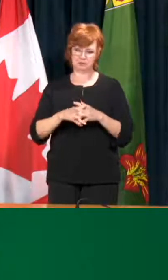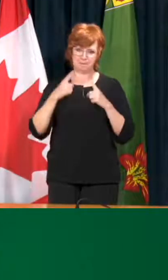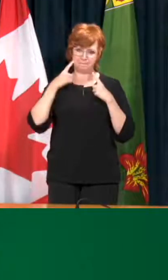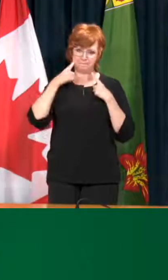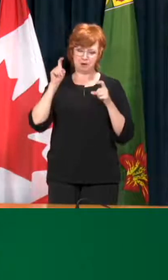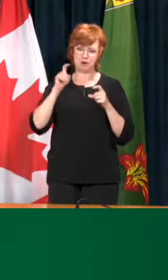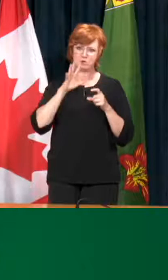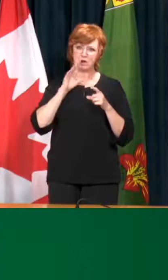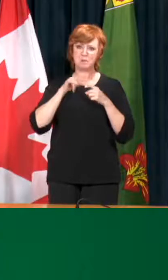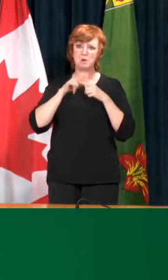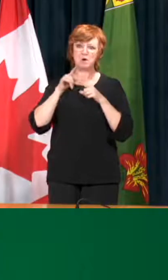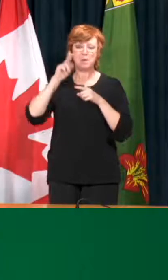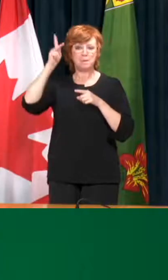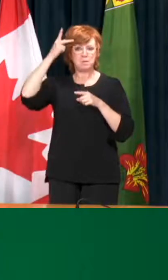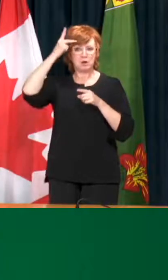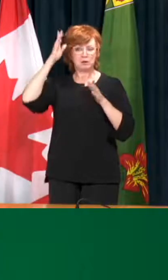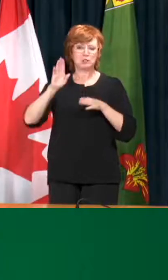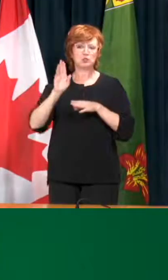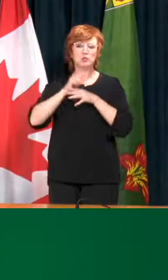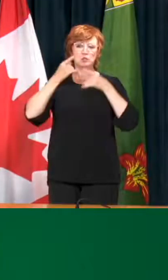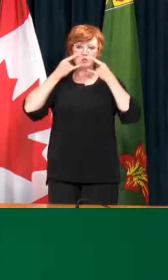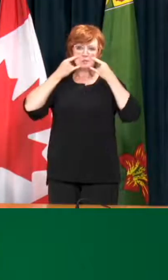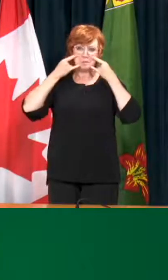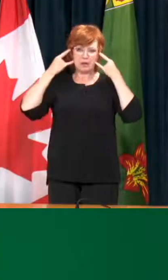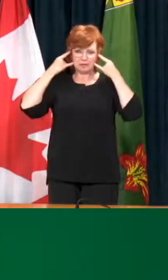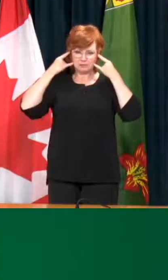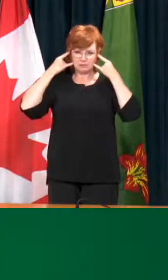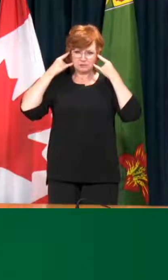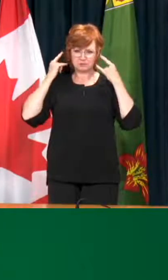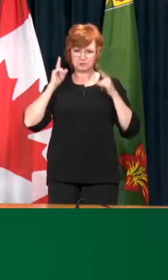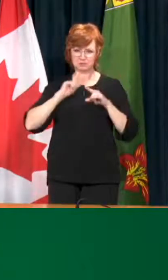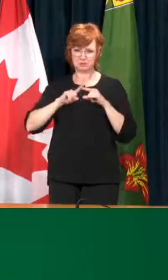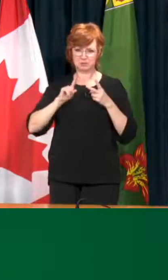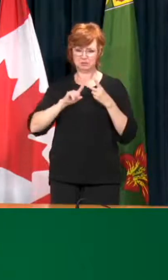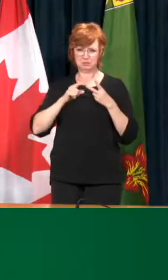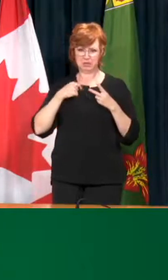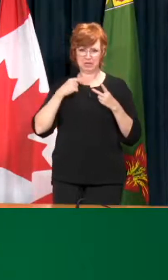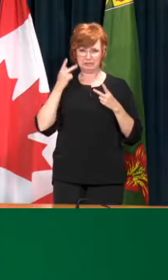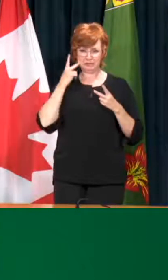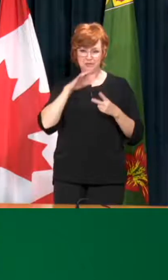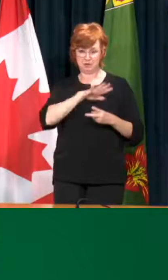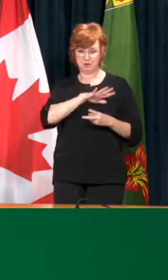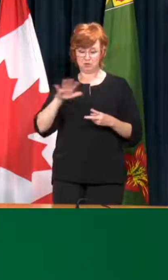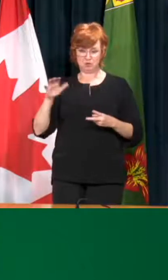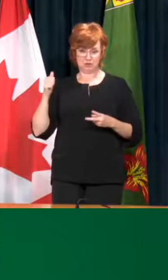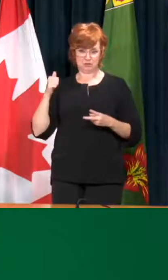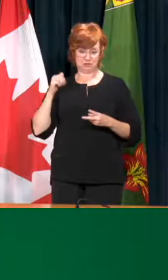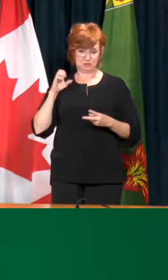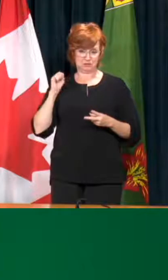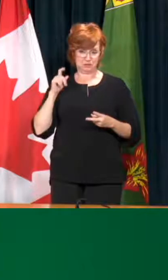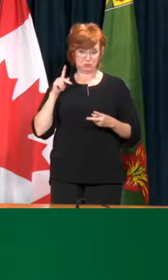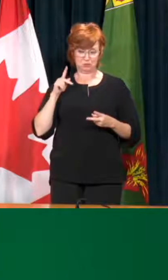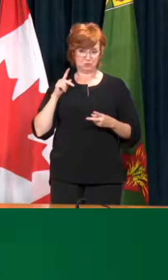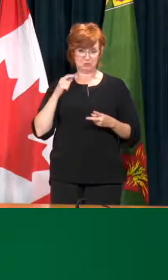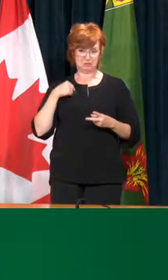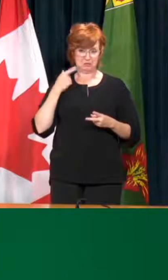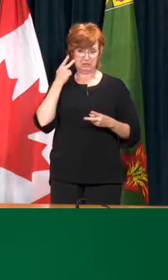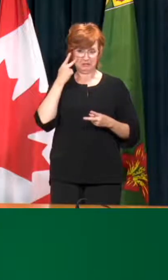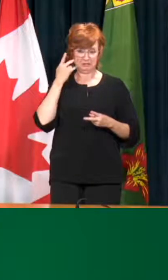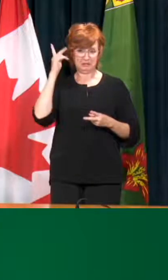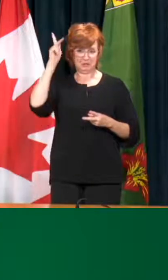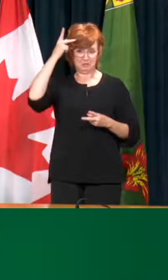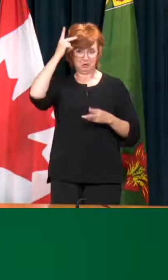masks. And to my knowledge, there hasn't been much mask wearing by politicians for public events here in Saskatchewan. Do you